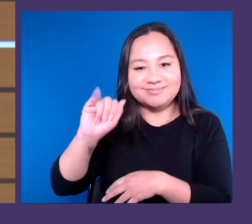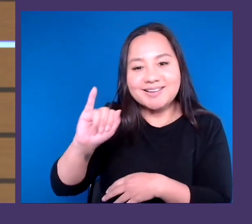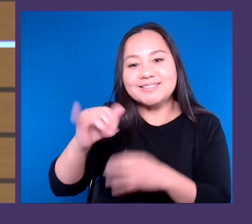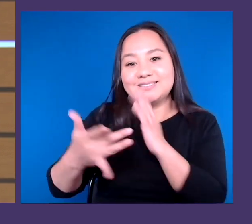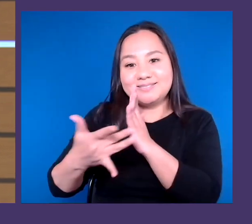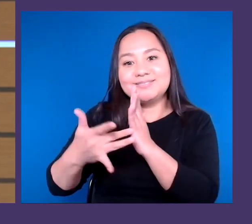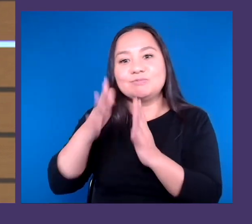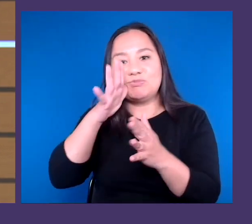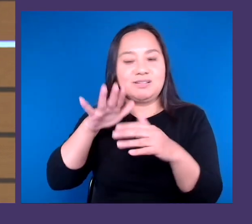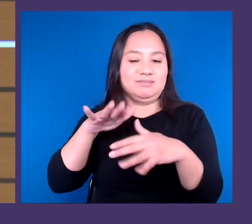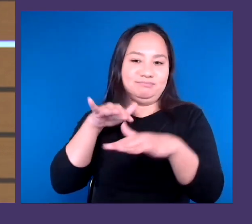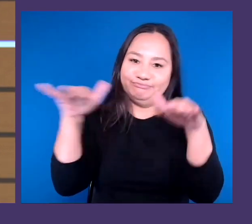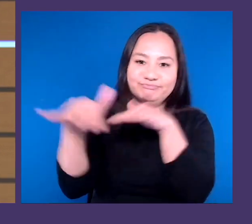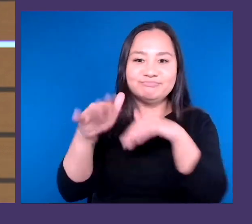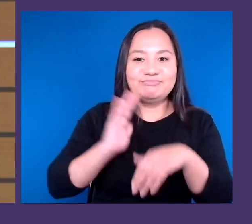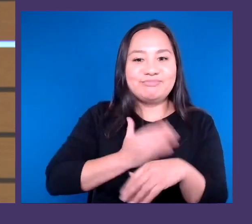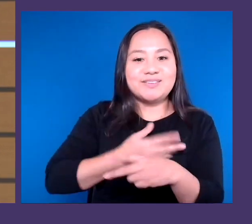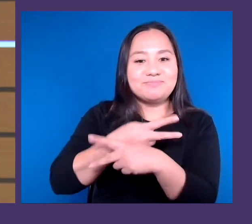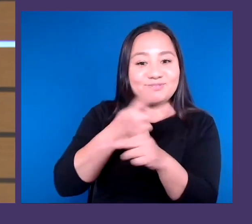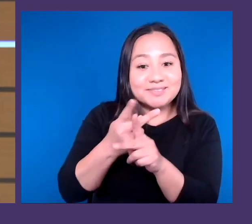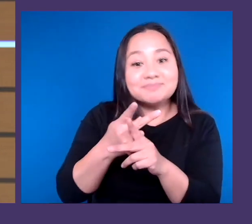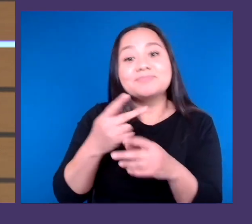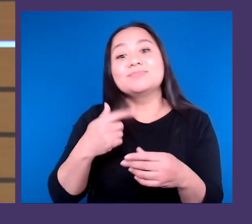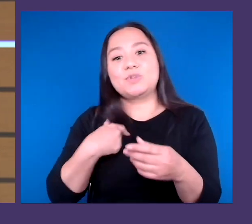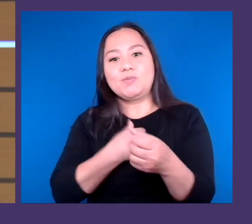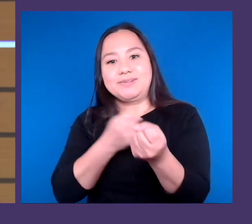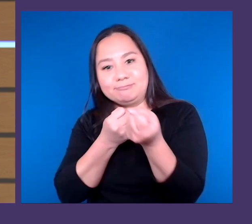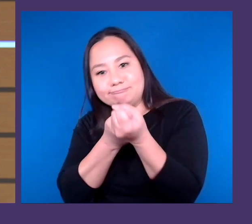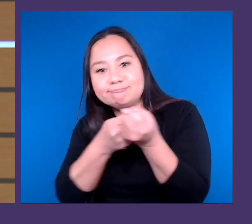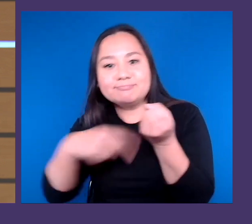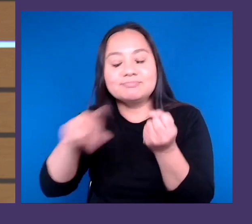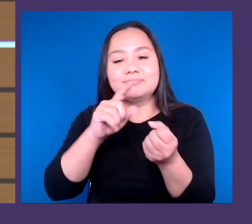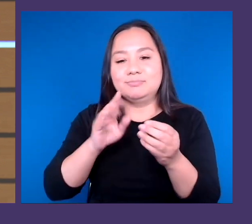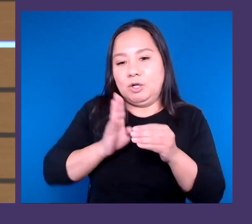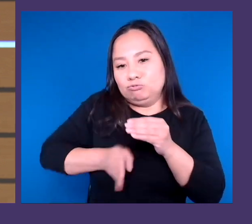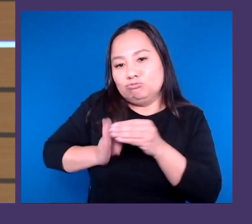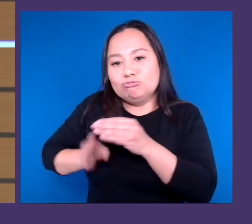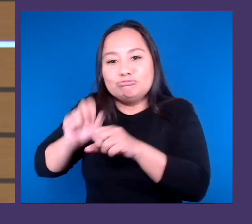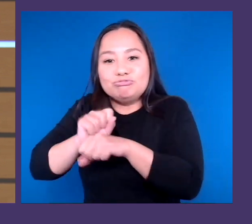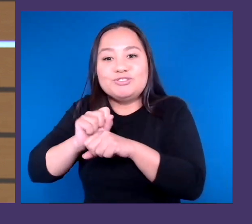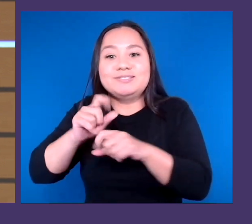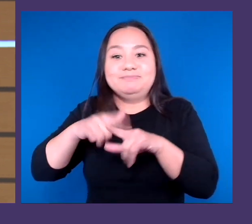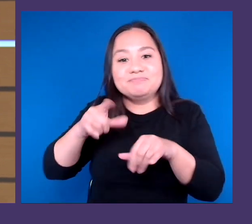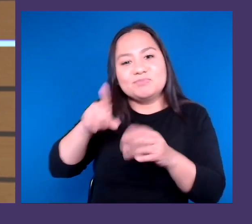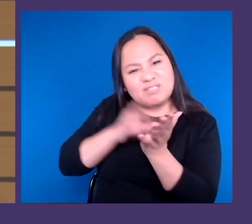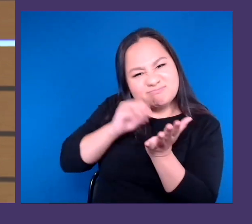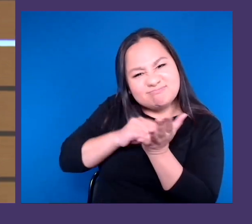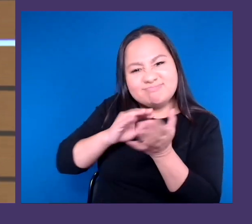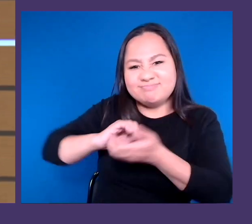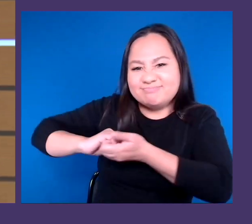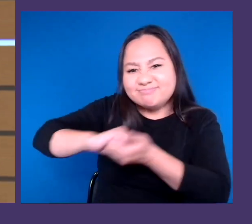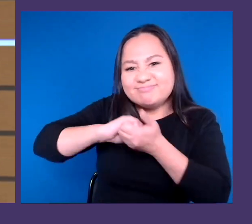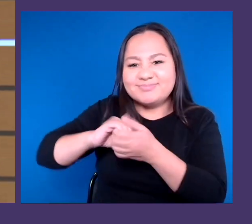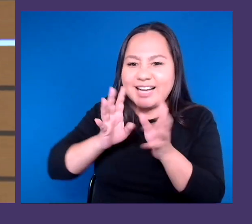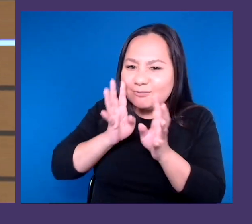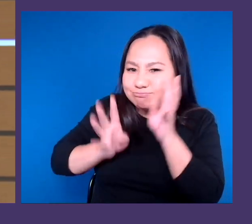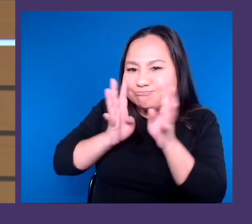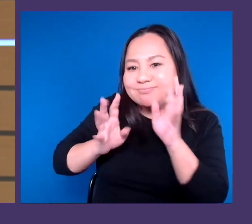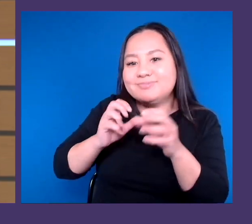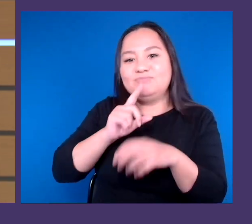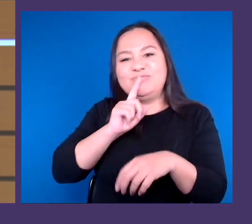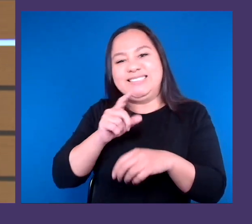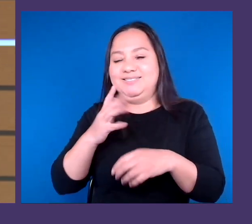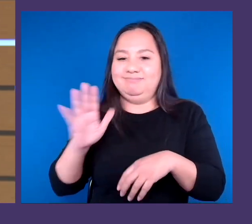can learn and collaborate and create and really make everyone's work more enjoyable and fulfilling. We have